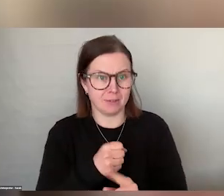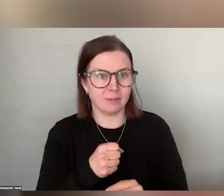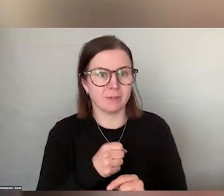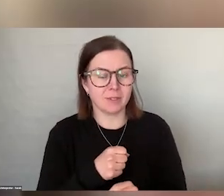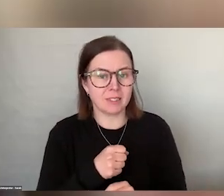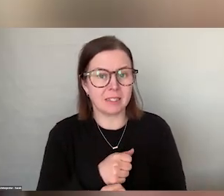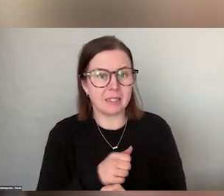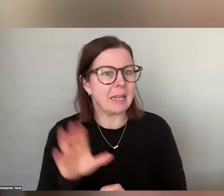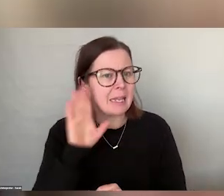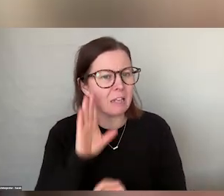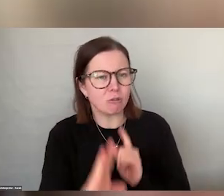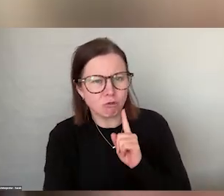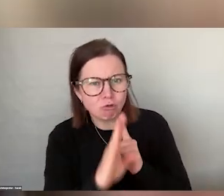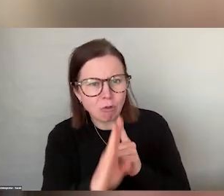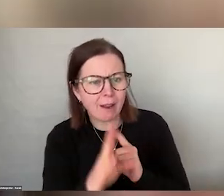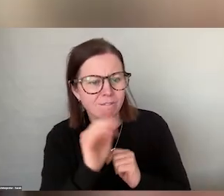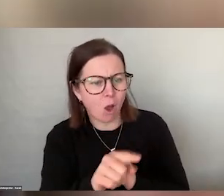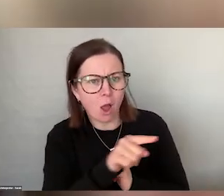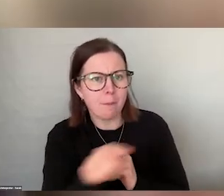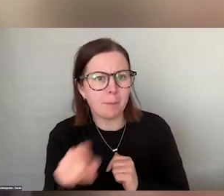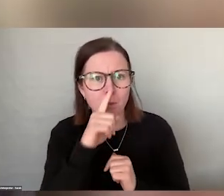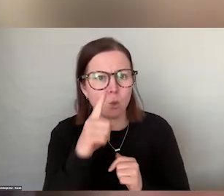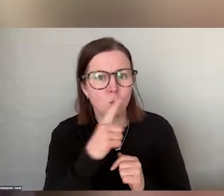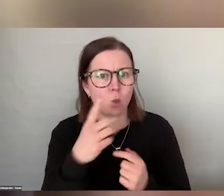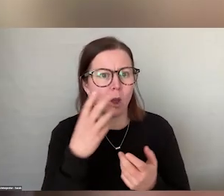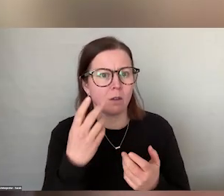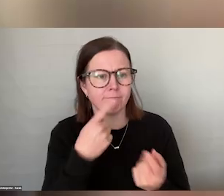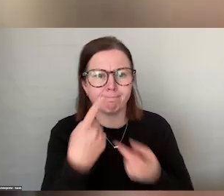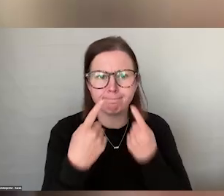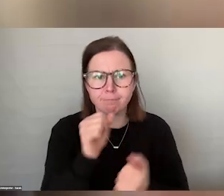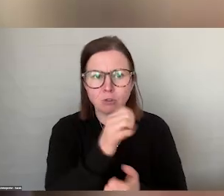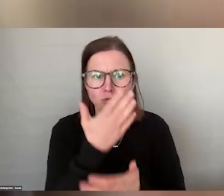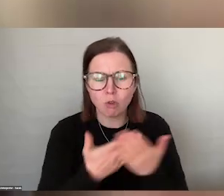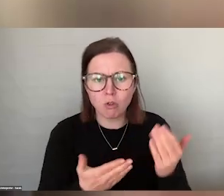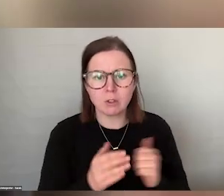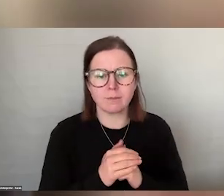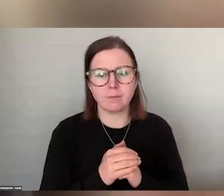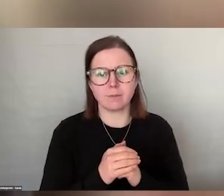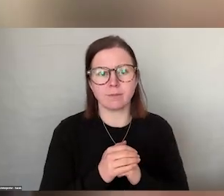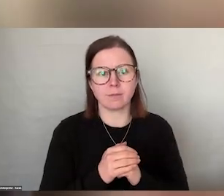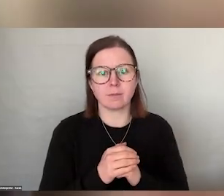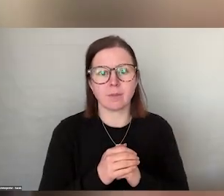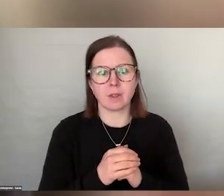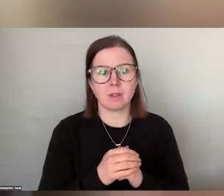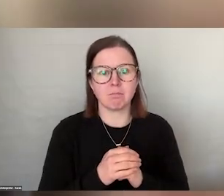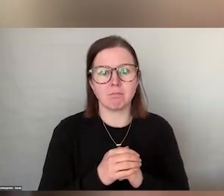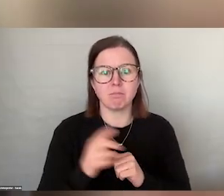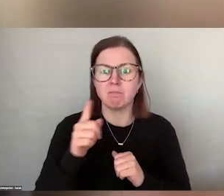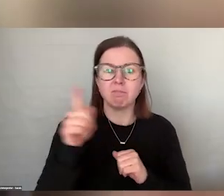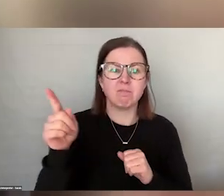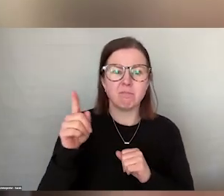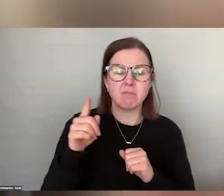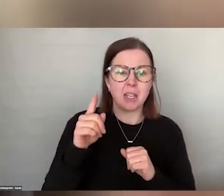from people about their stories, people who don't and shouldn't have to understand how complex the